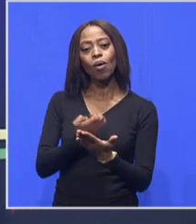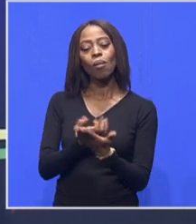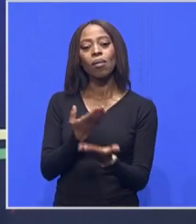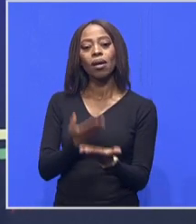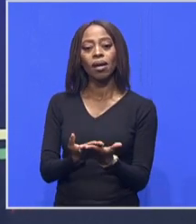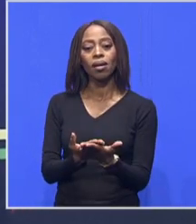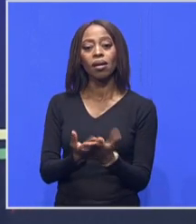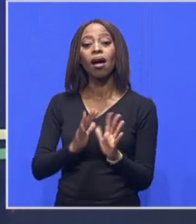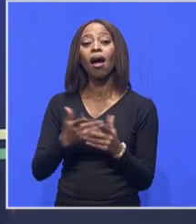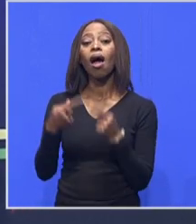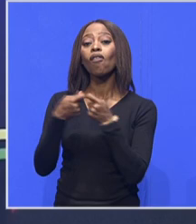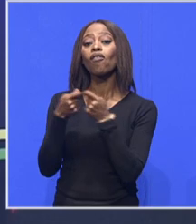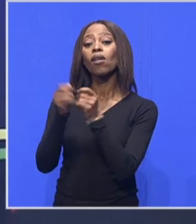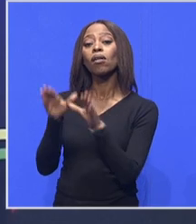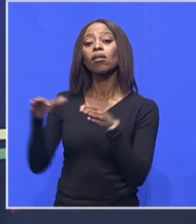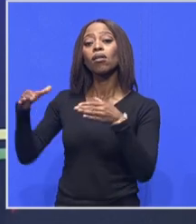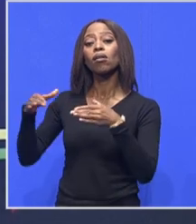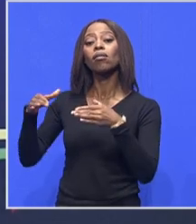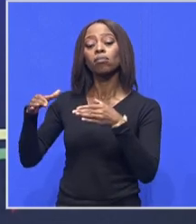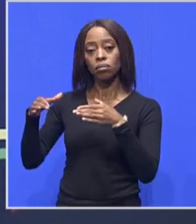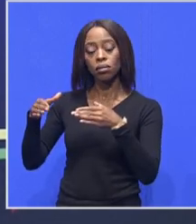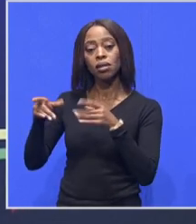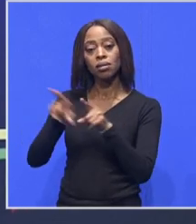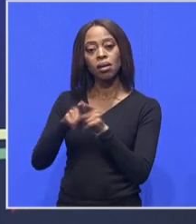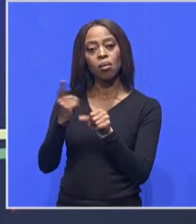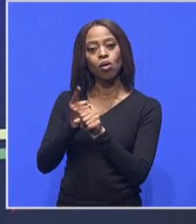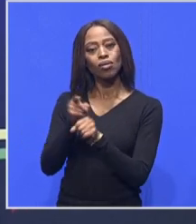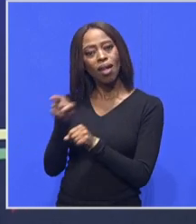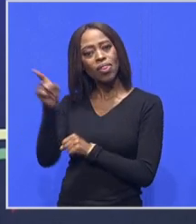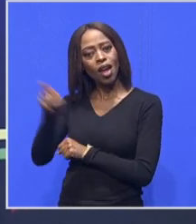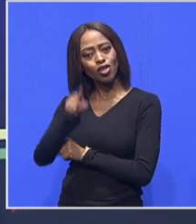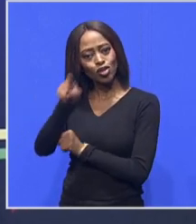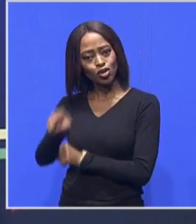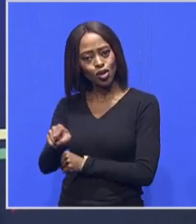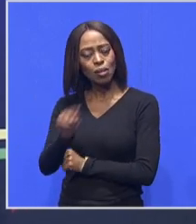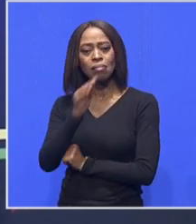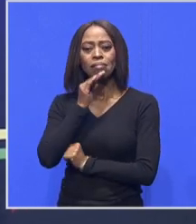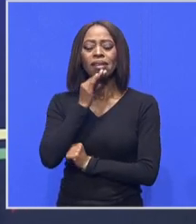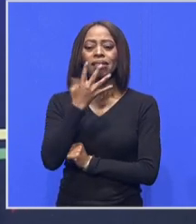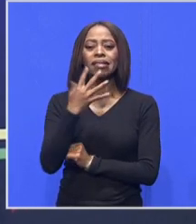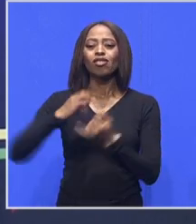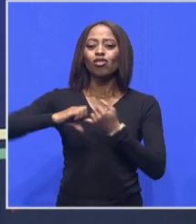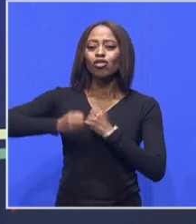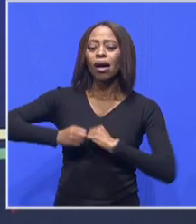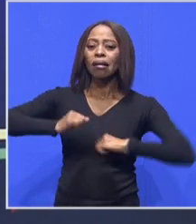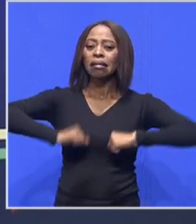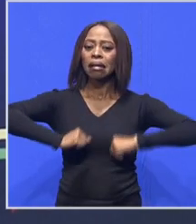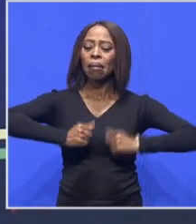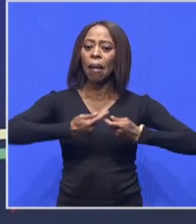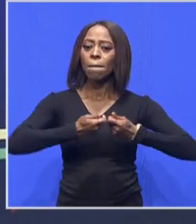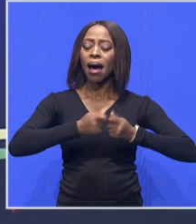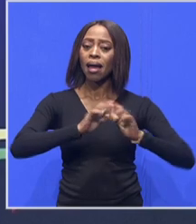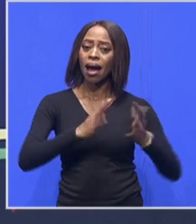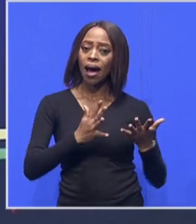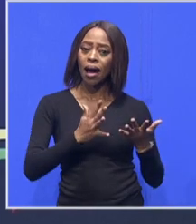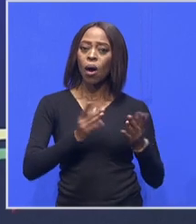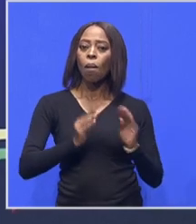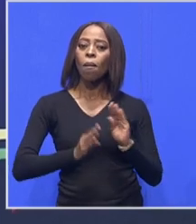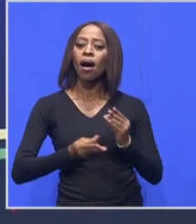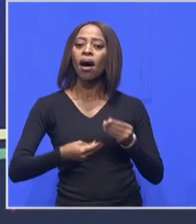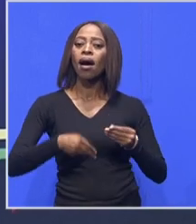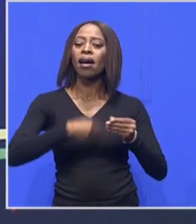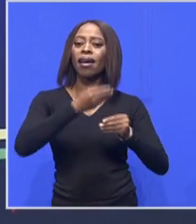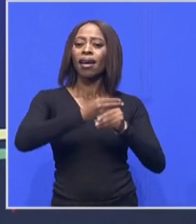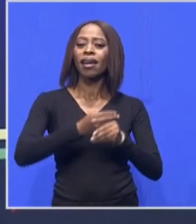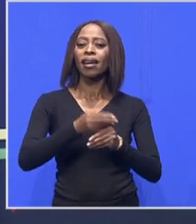interest of the financial sector exclusively. And that is wrong. So you cannot try and stabilize finances by trying to increase the repo rate in